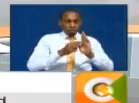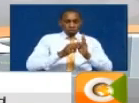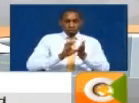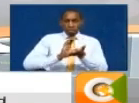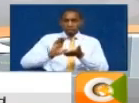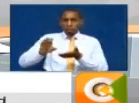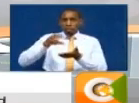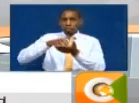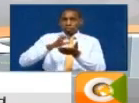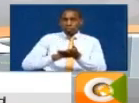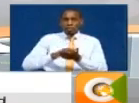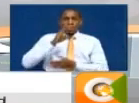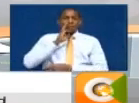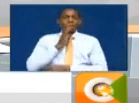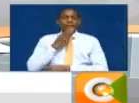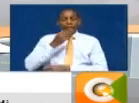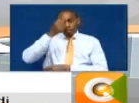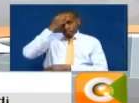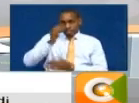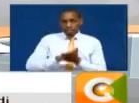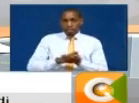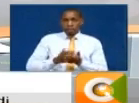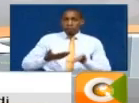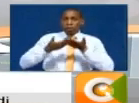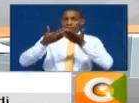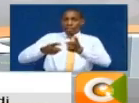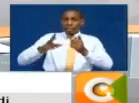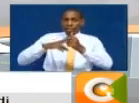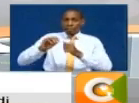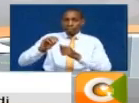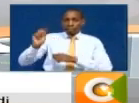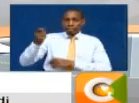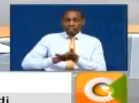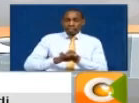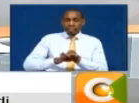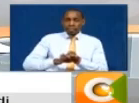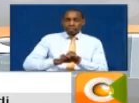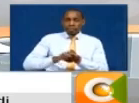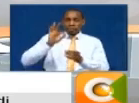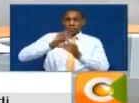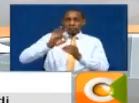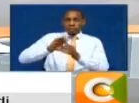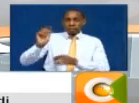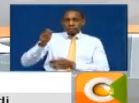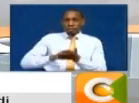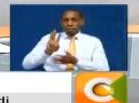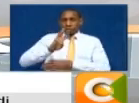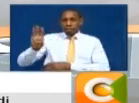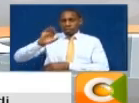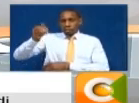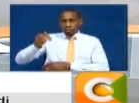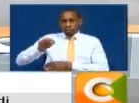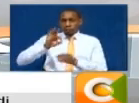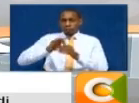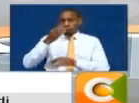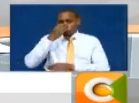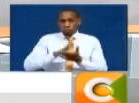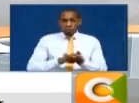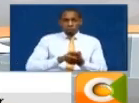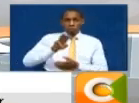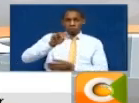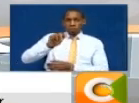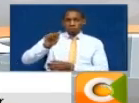with Mudavadi and Wetangula being required to deliver 70% of the presidential vote in five western counties to William Ruto. Mutua